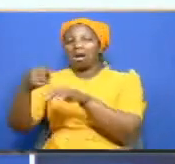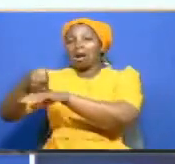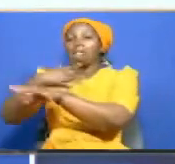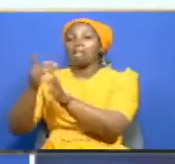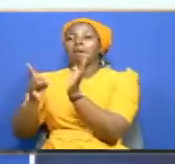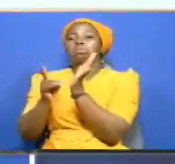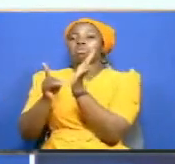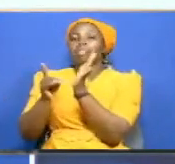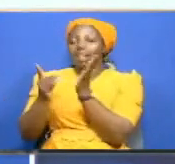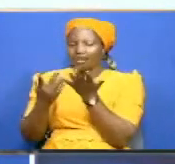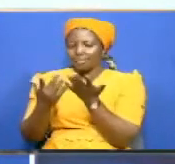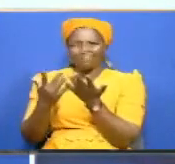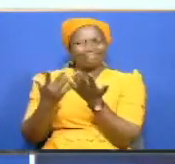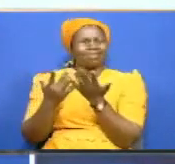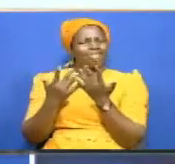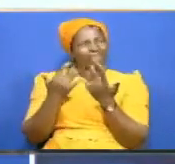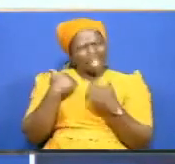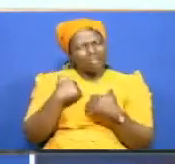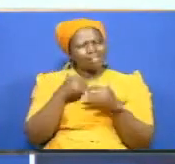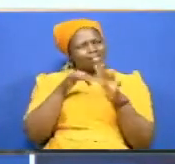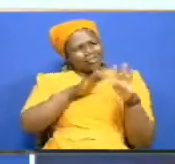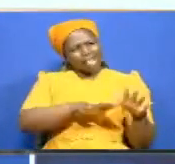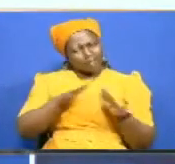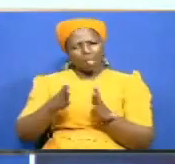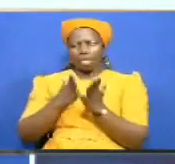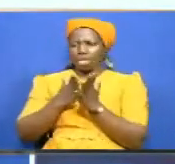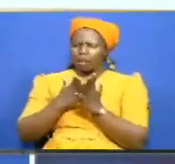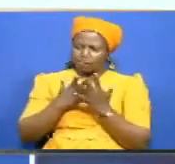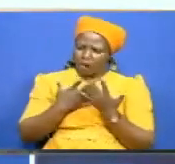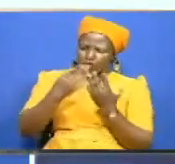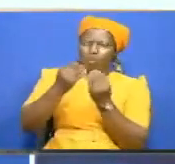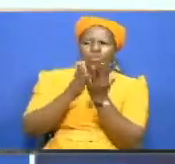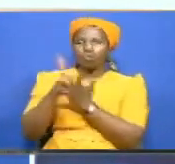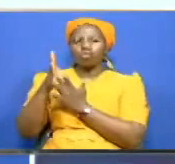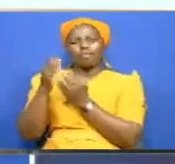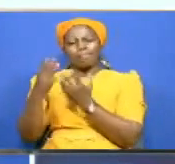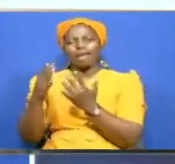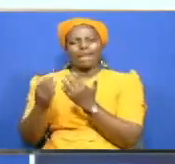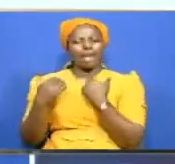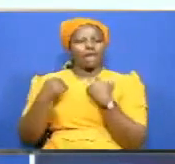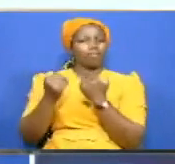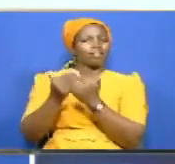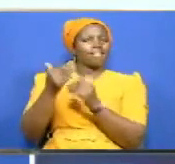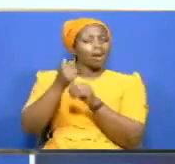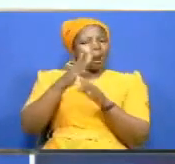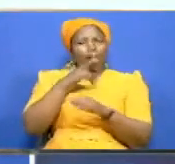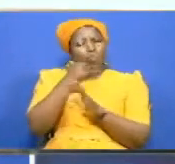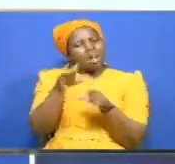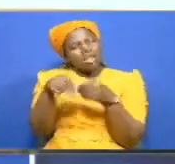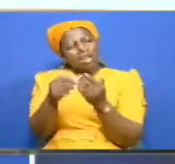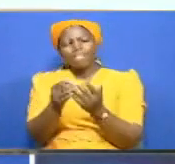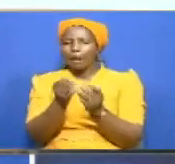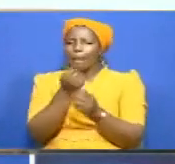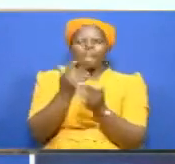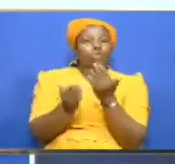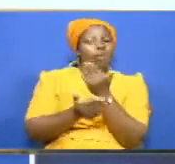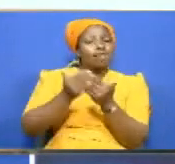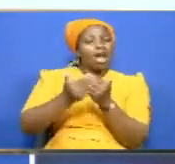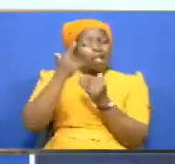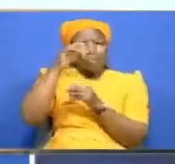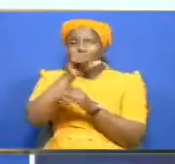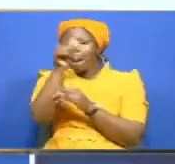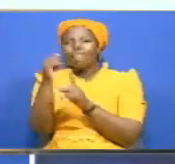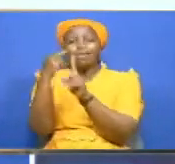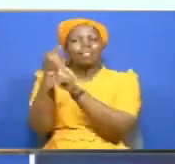through many healthcare workers who are treating them for other issues. And by